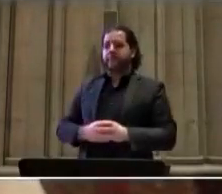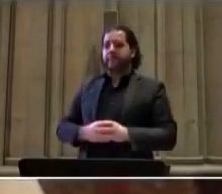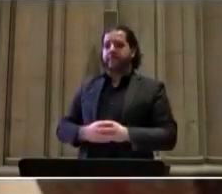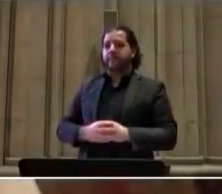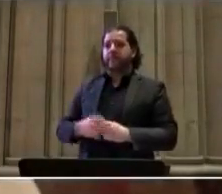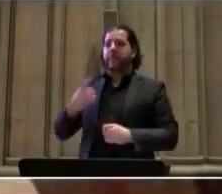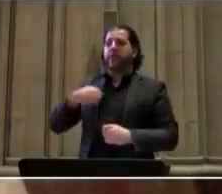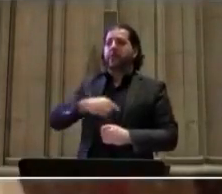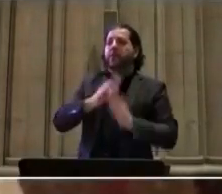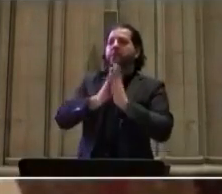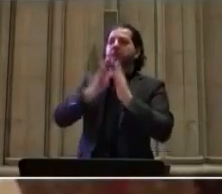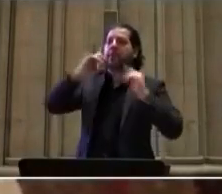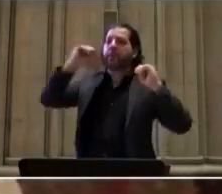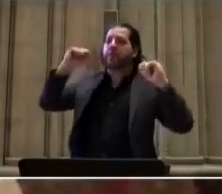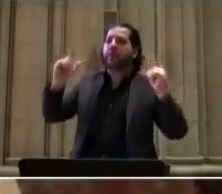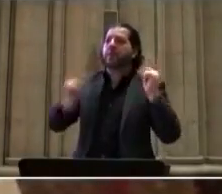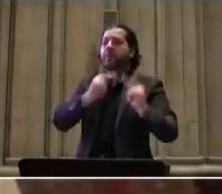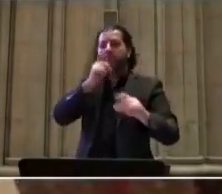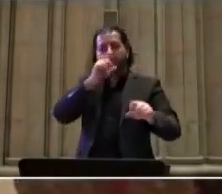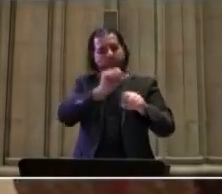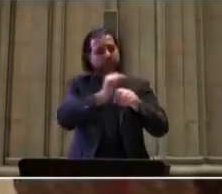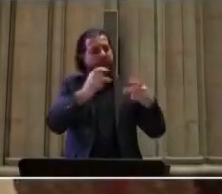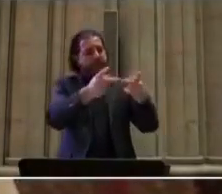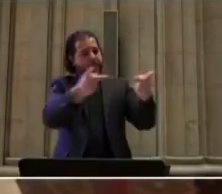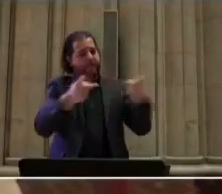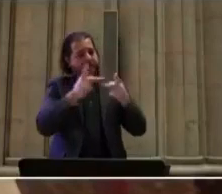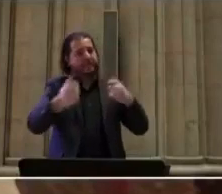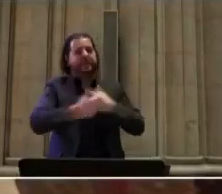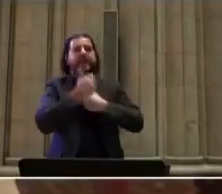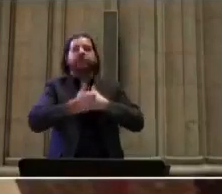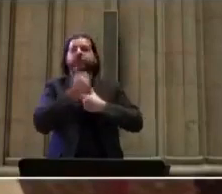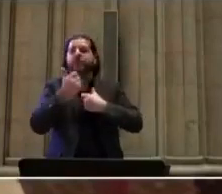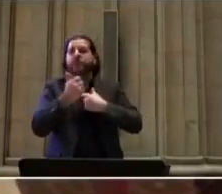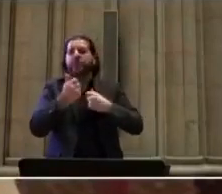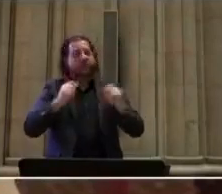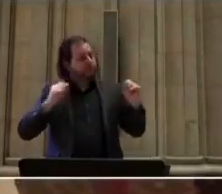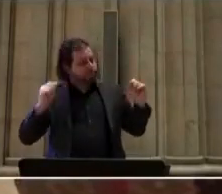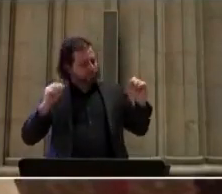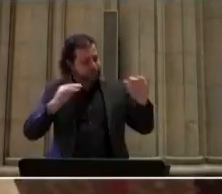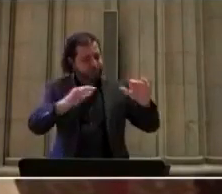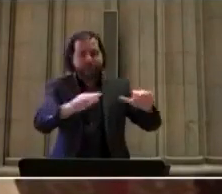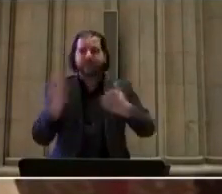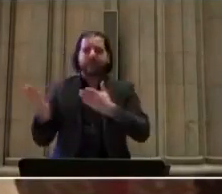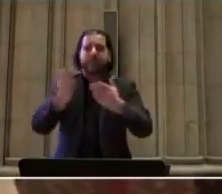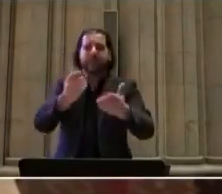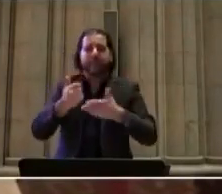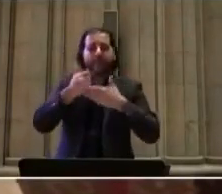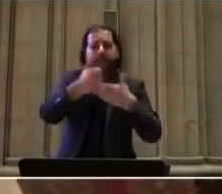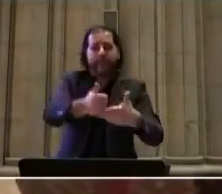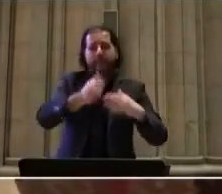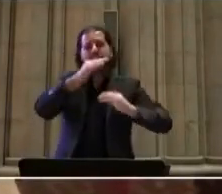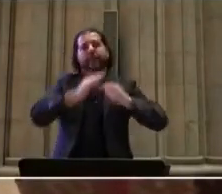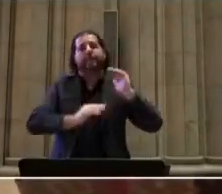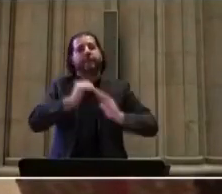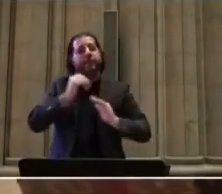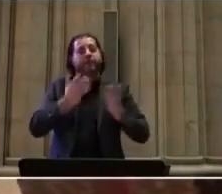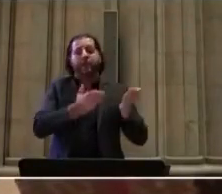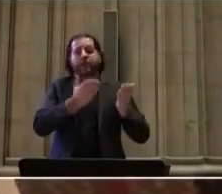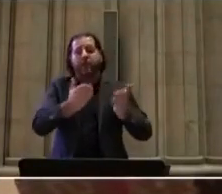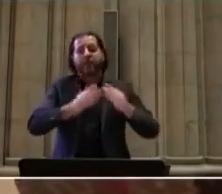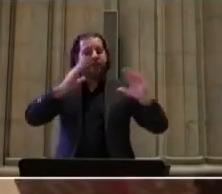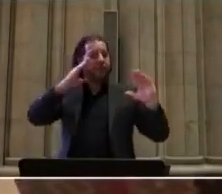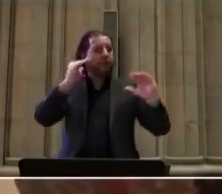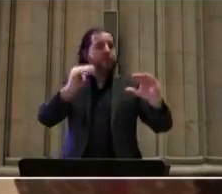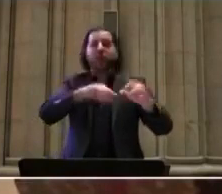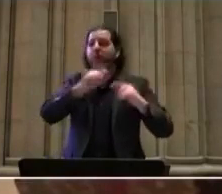We pray for all who work in places of danger, who rush in to bring help and comfort, who offer hope